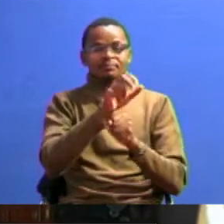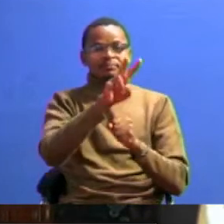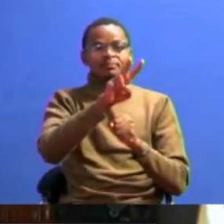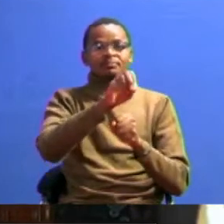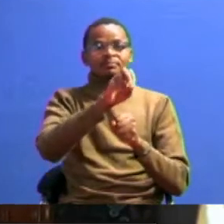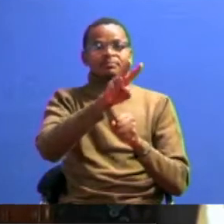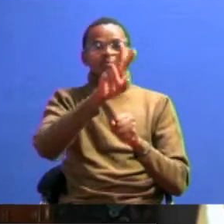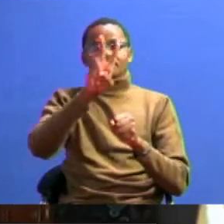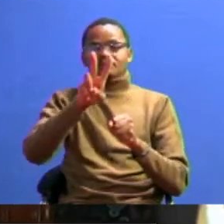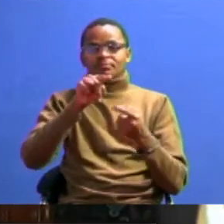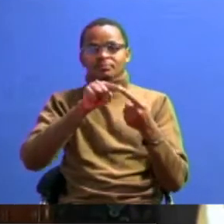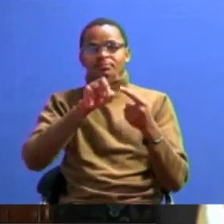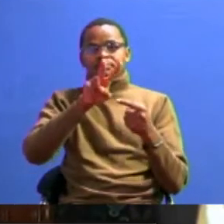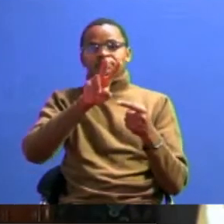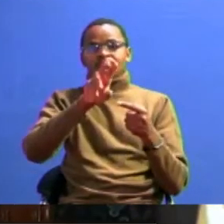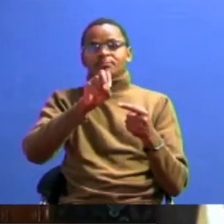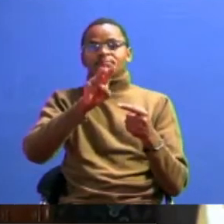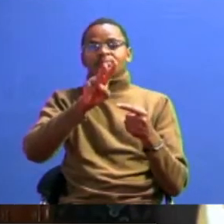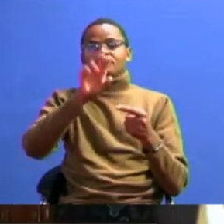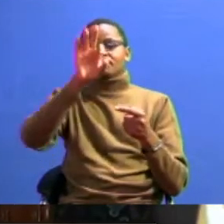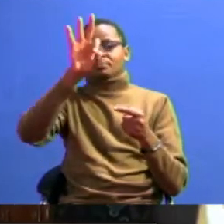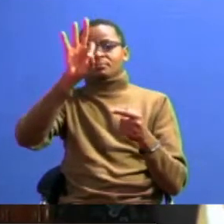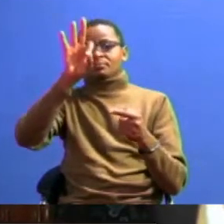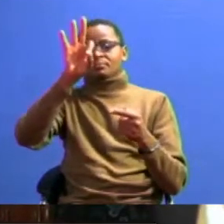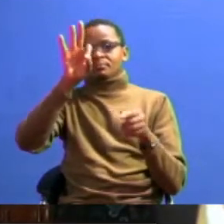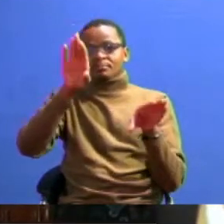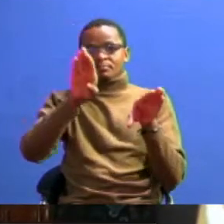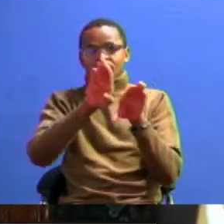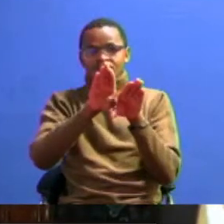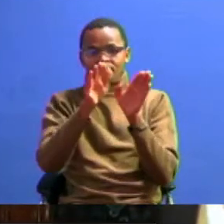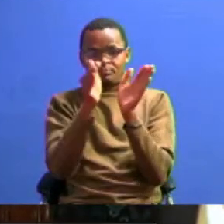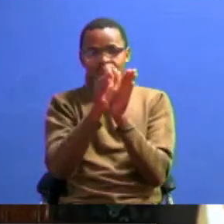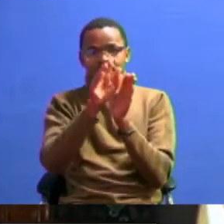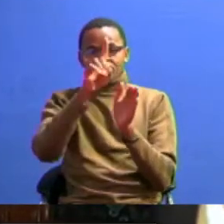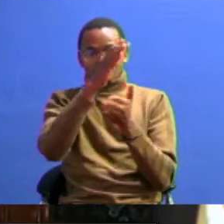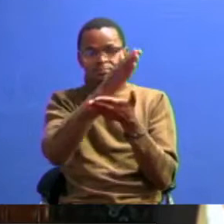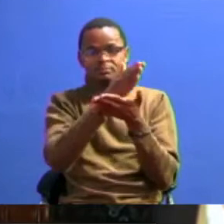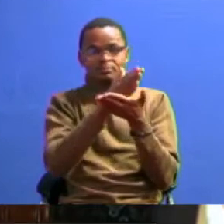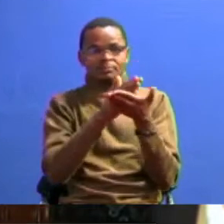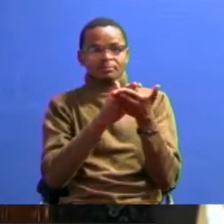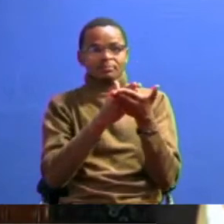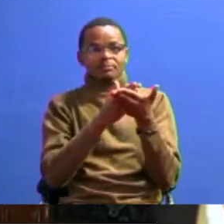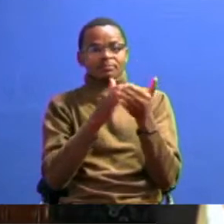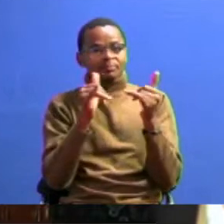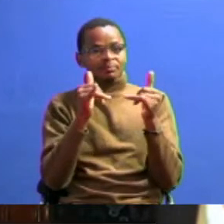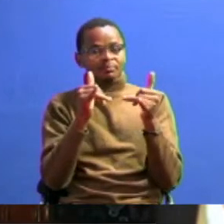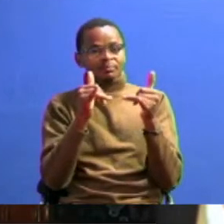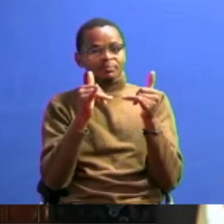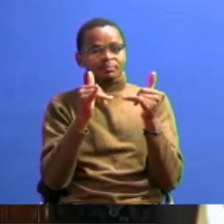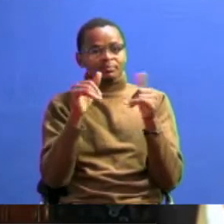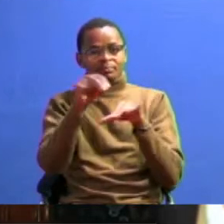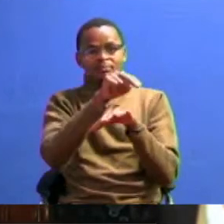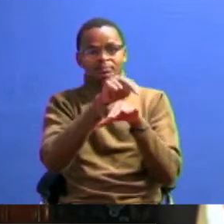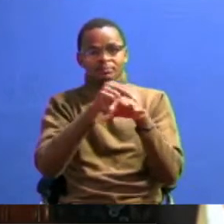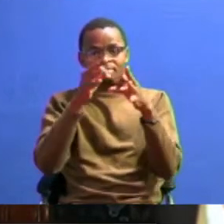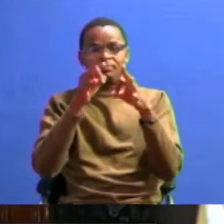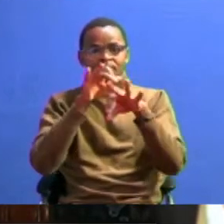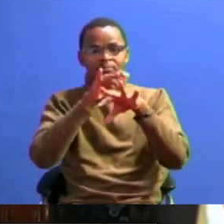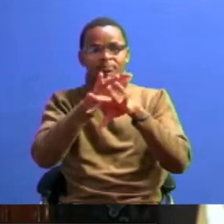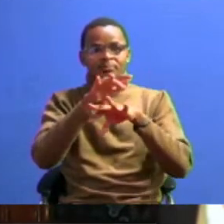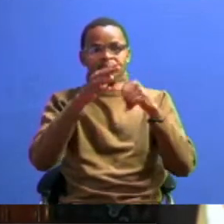2022-2023 is coming to a close in 1.5 months, yet the National Treasury has not disbursed